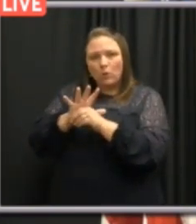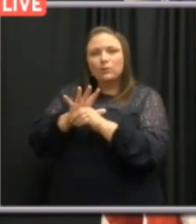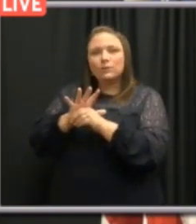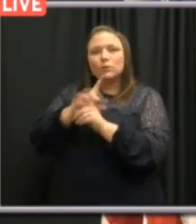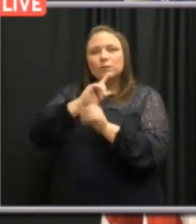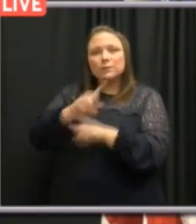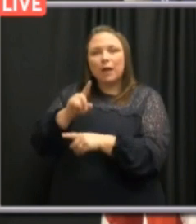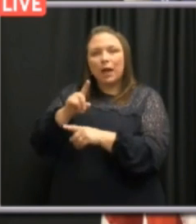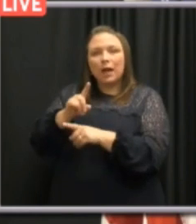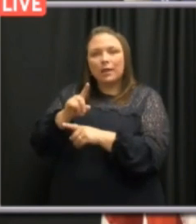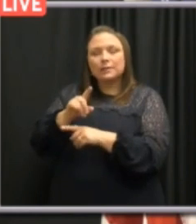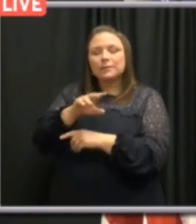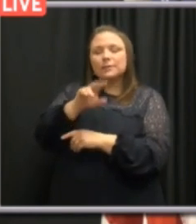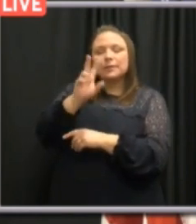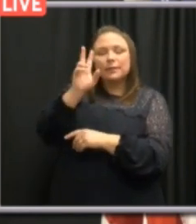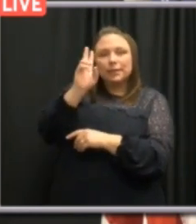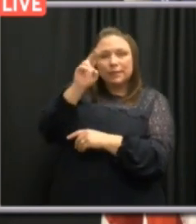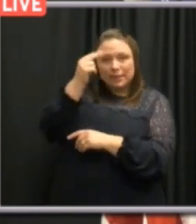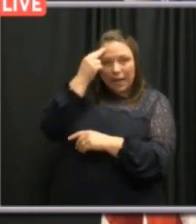website at